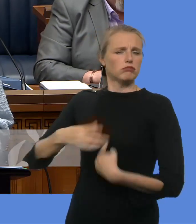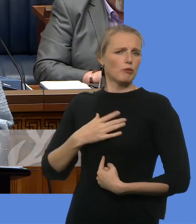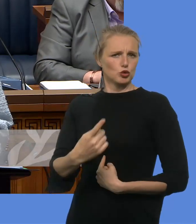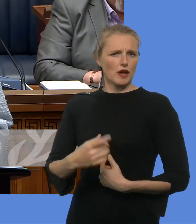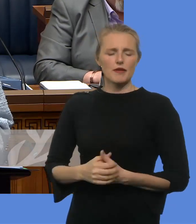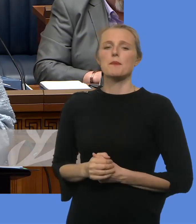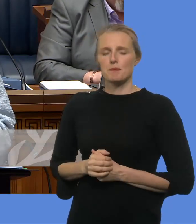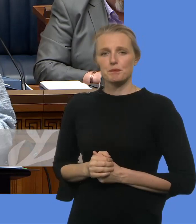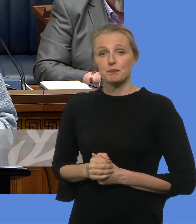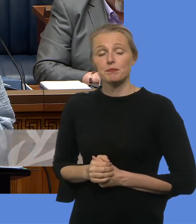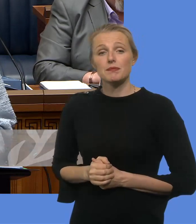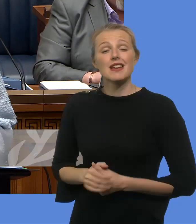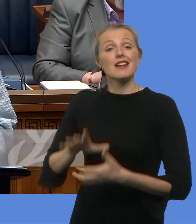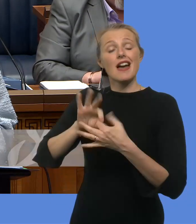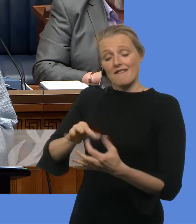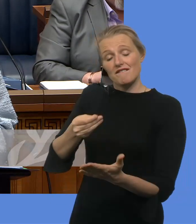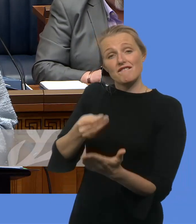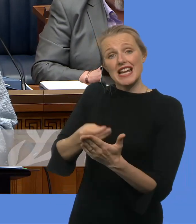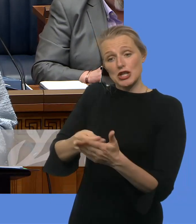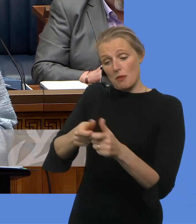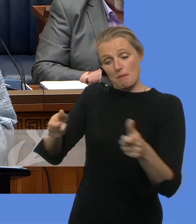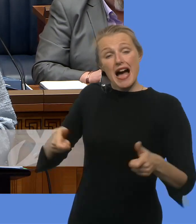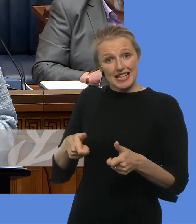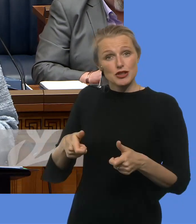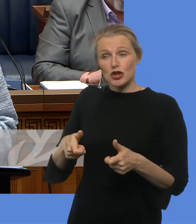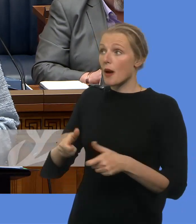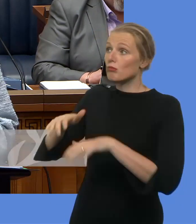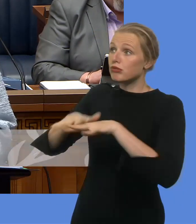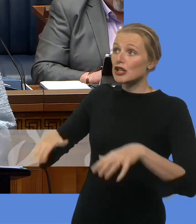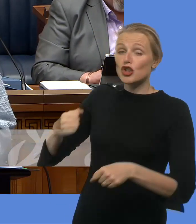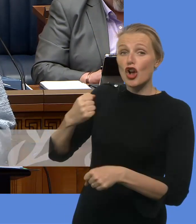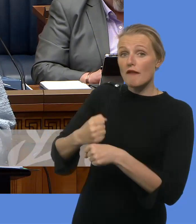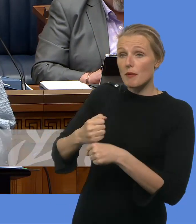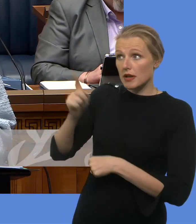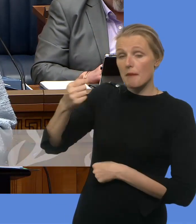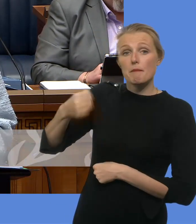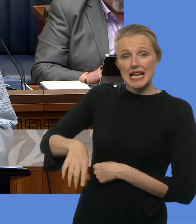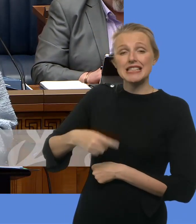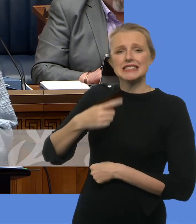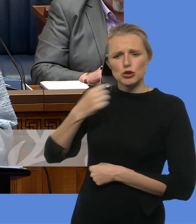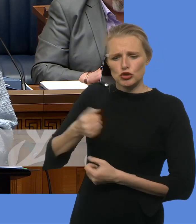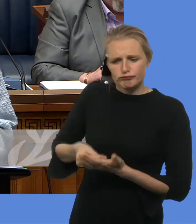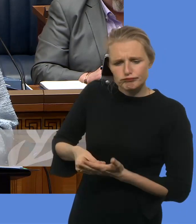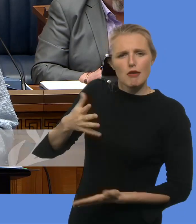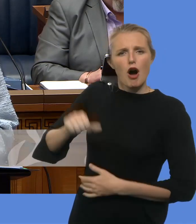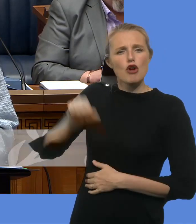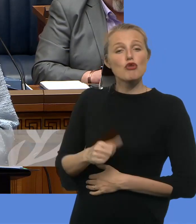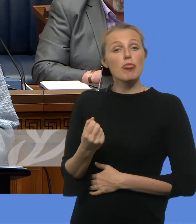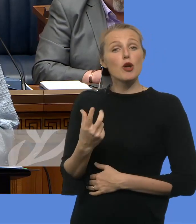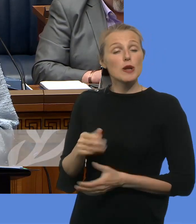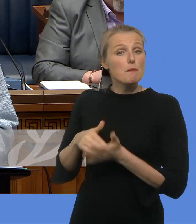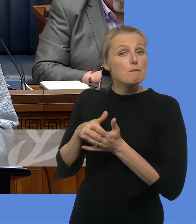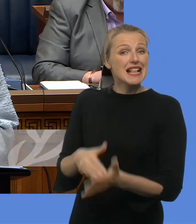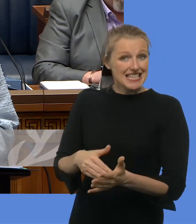as part of the financial package, the British Government indicated that there should be revenue raising of £113 million, which